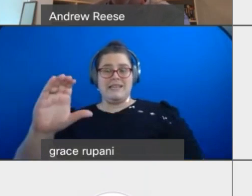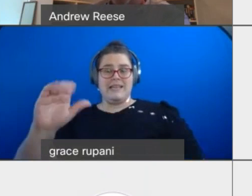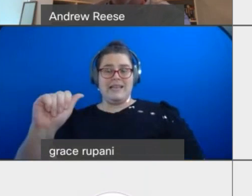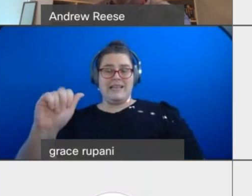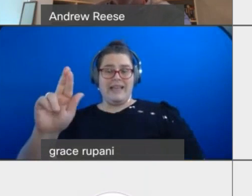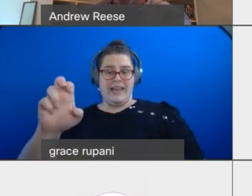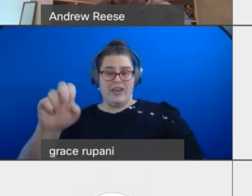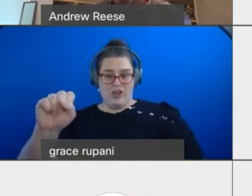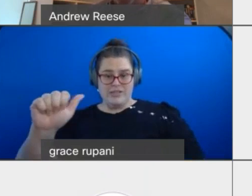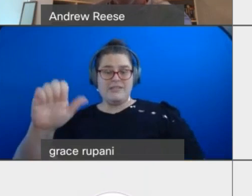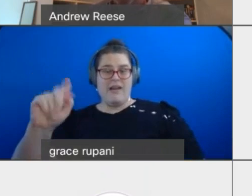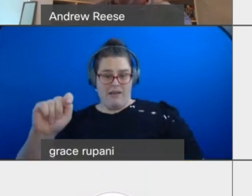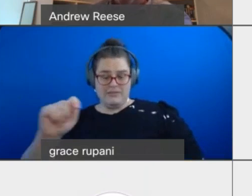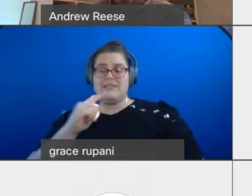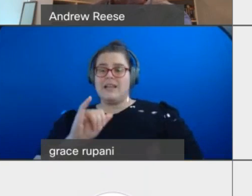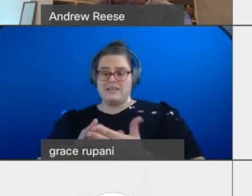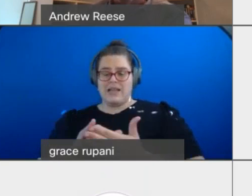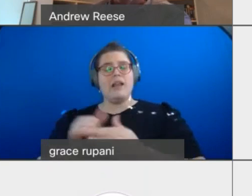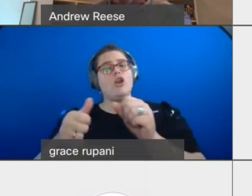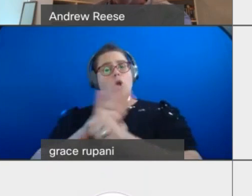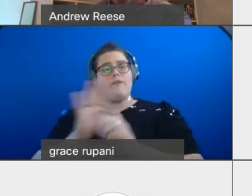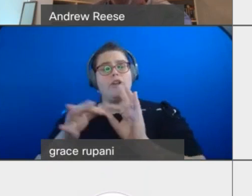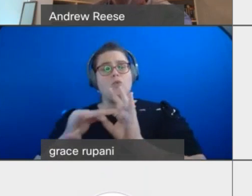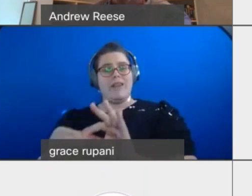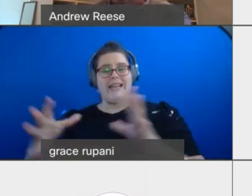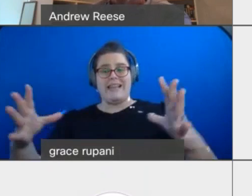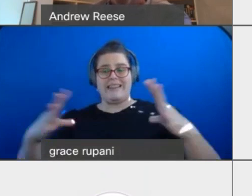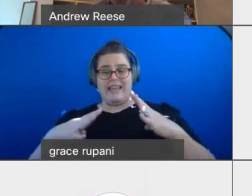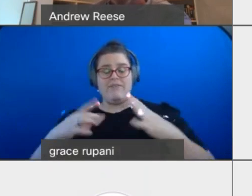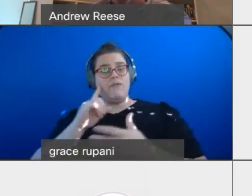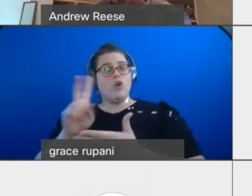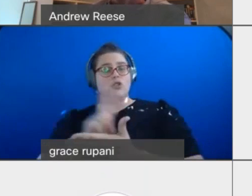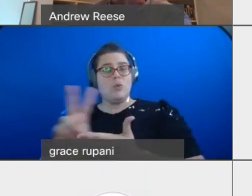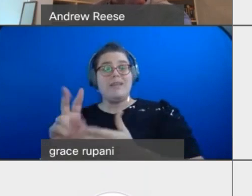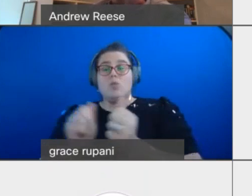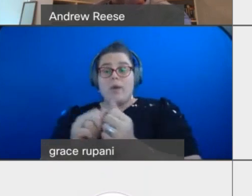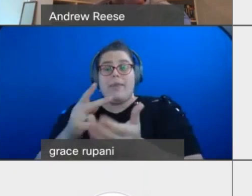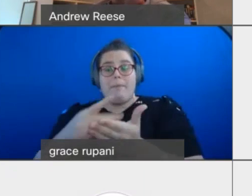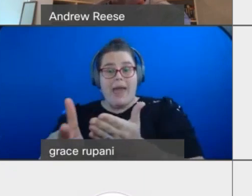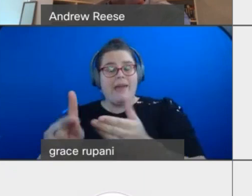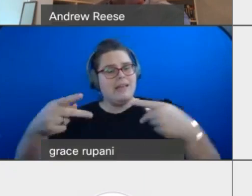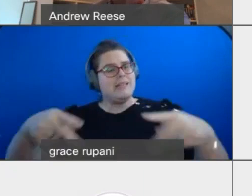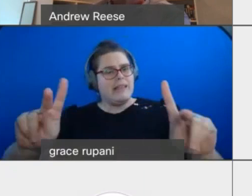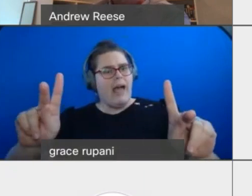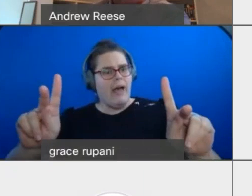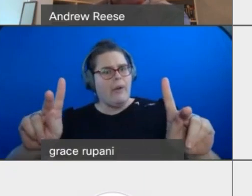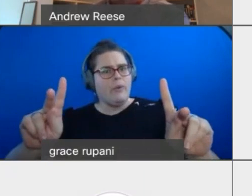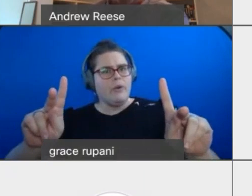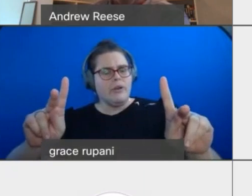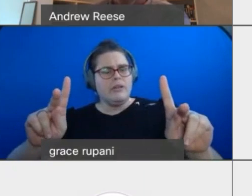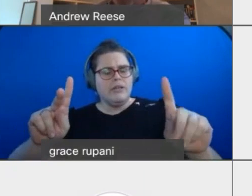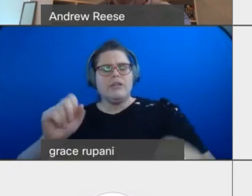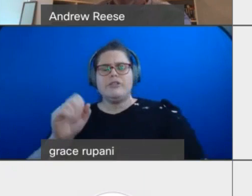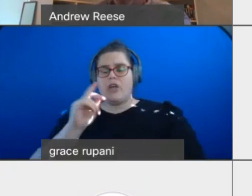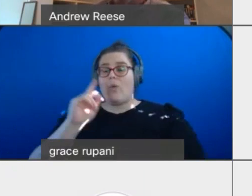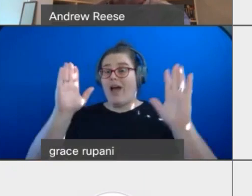COVID-related leave to any employee. And so I am hoping that all of our providers have made sure, first of all, that